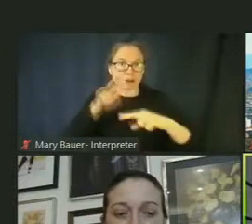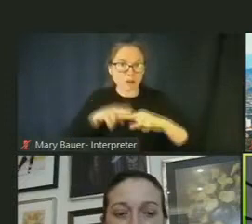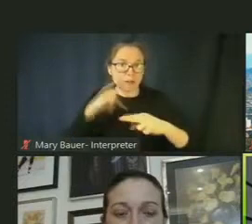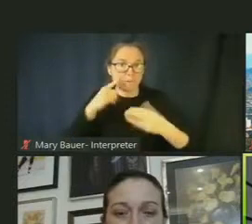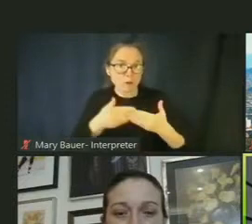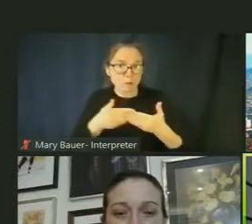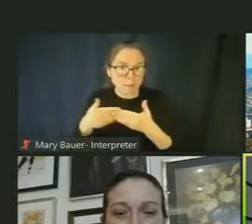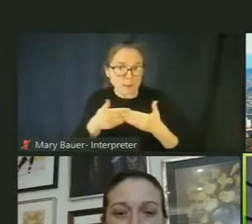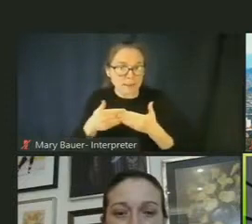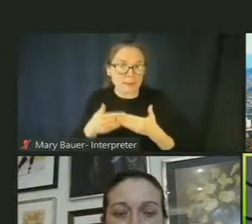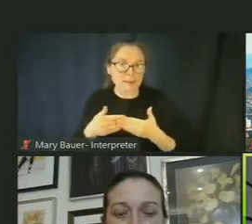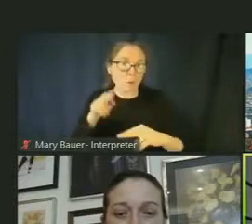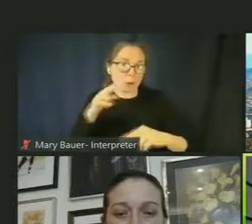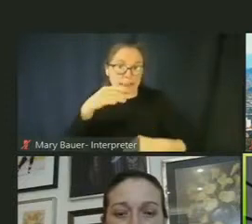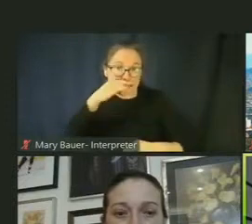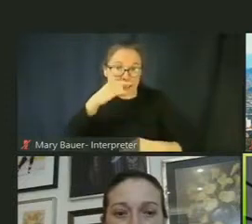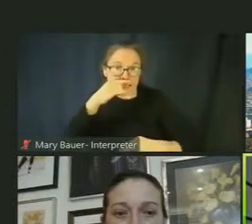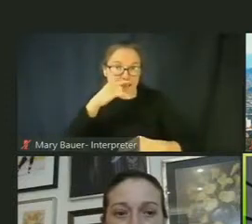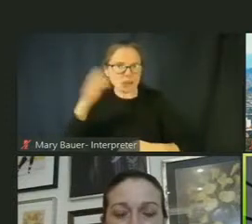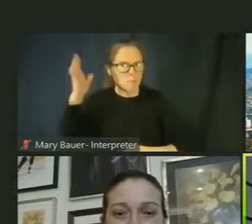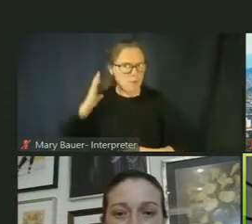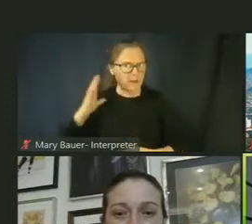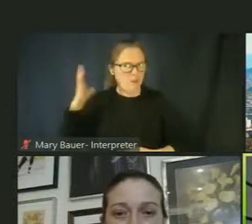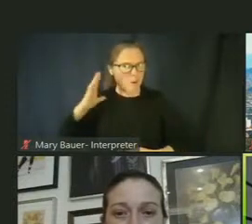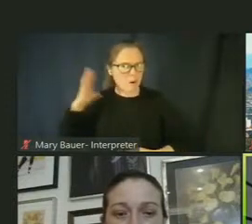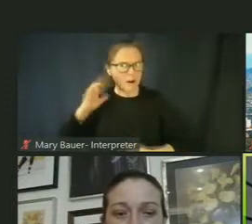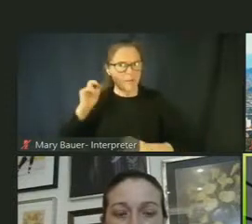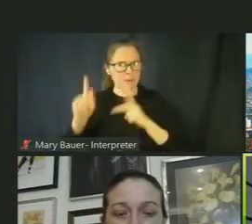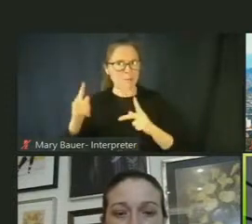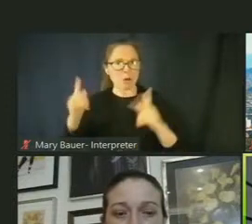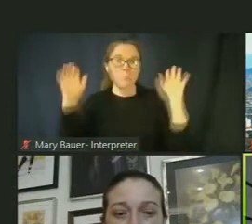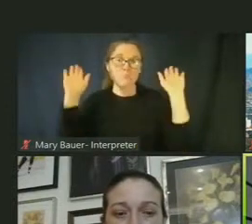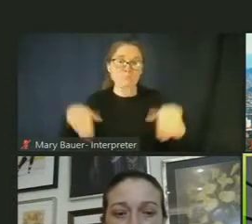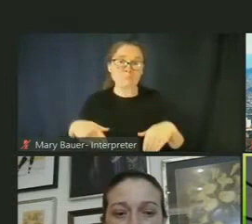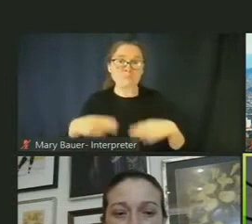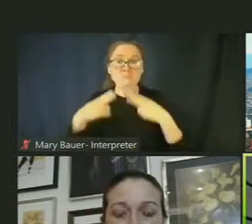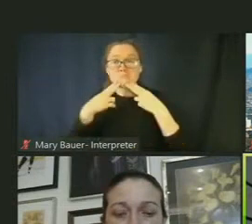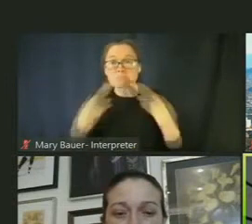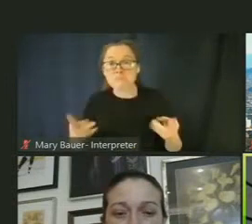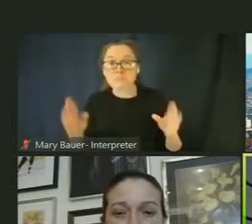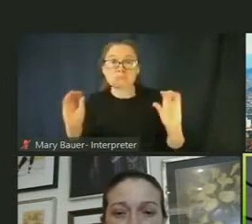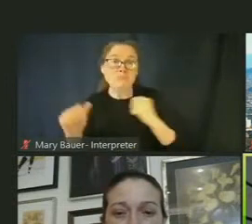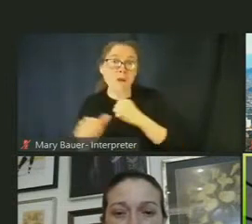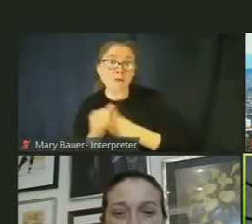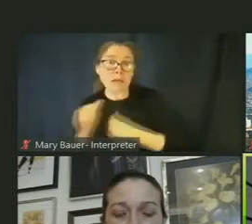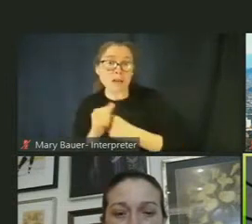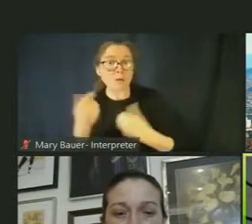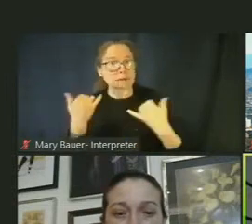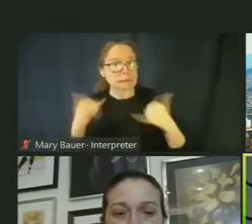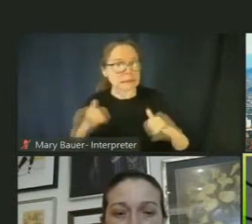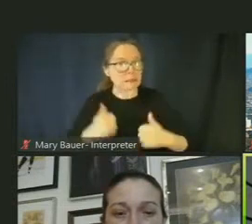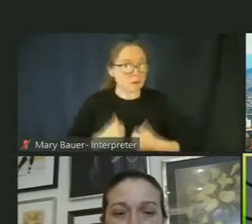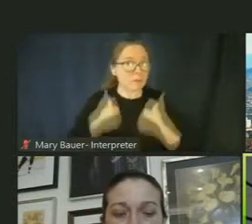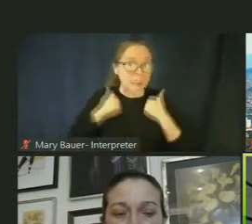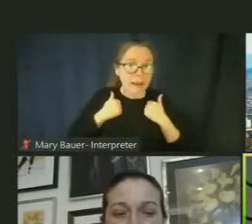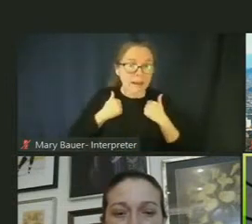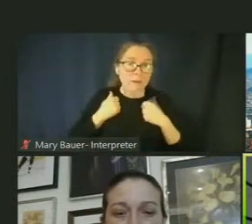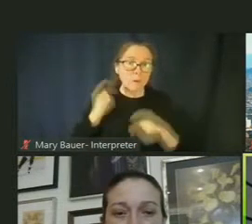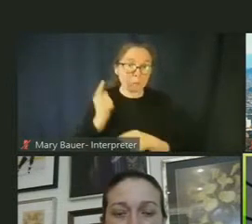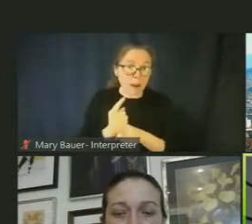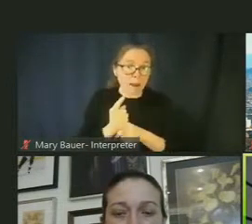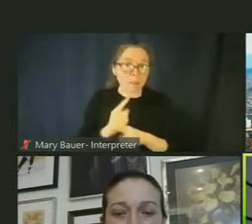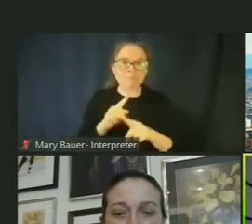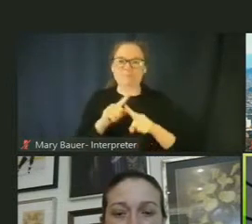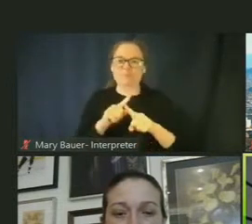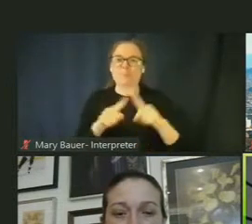those days, nobody thought about the dangers, and many people survived not having those safety precautions in place. But